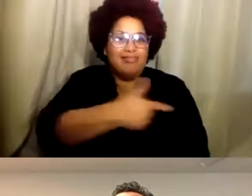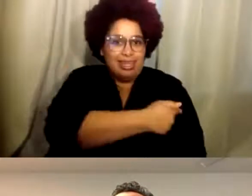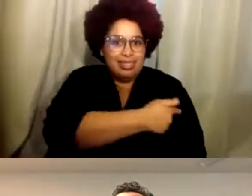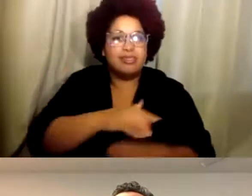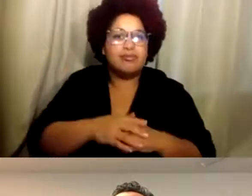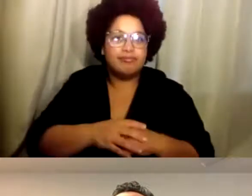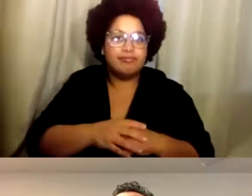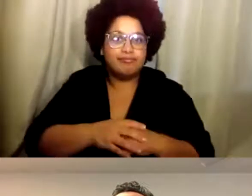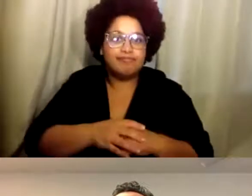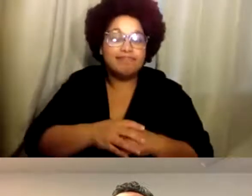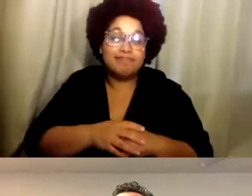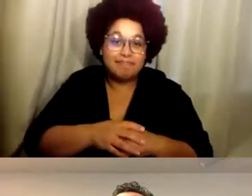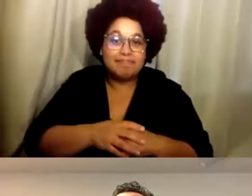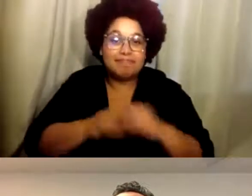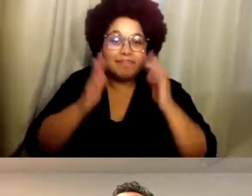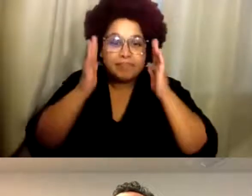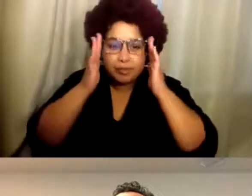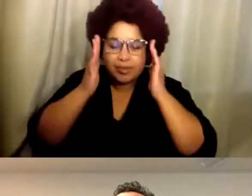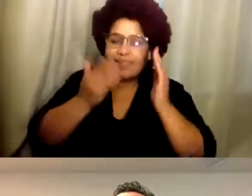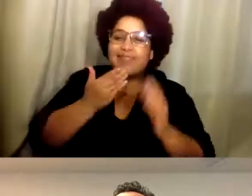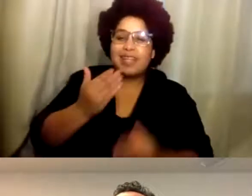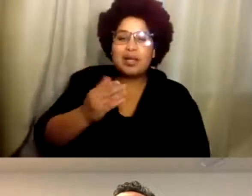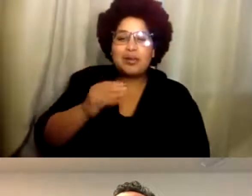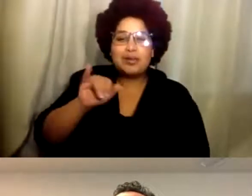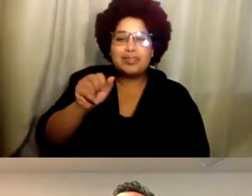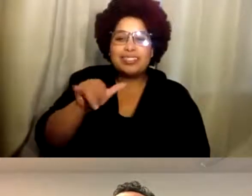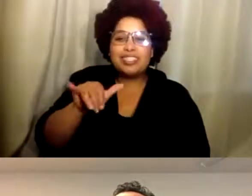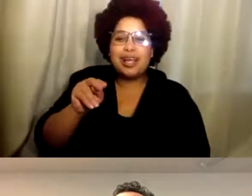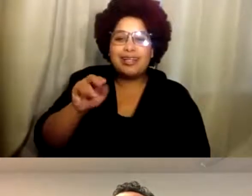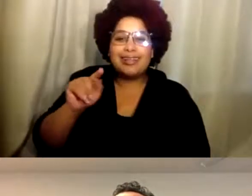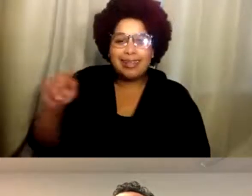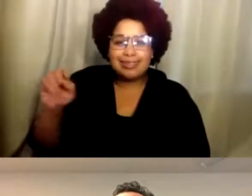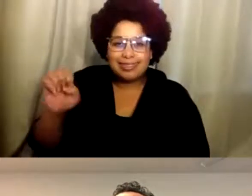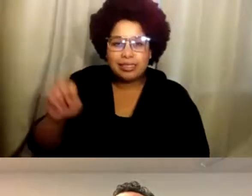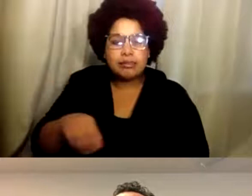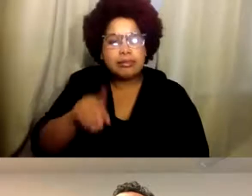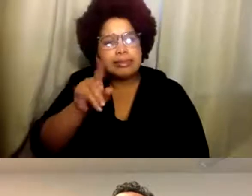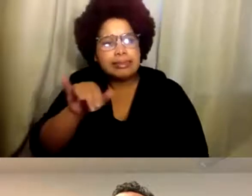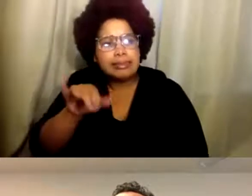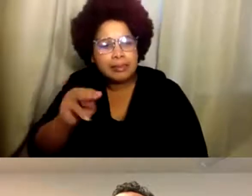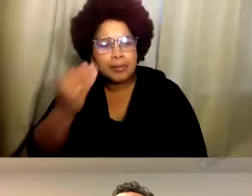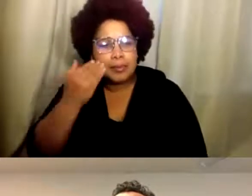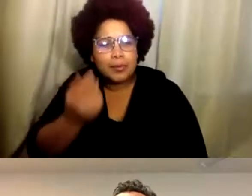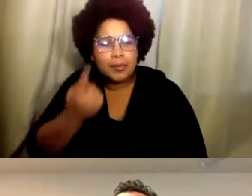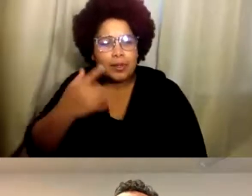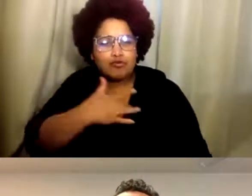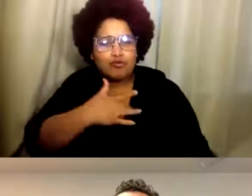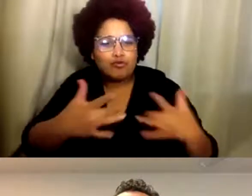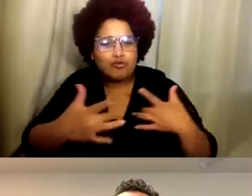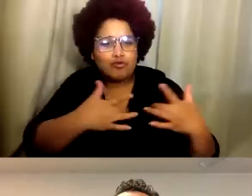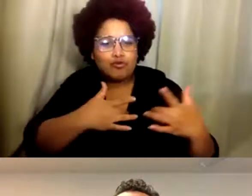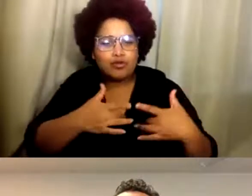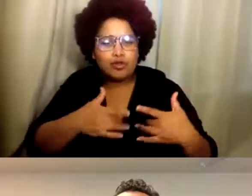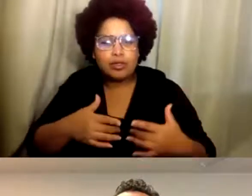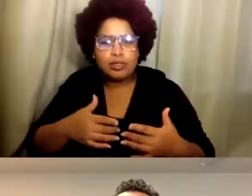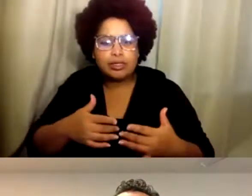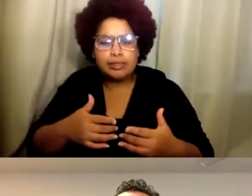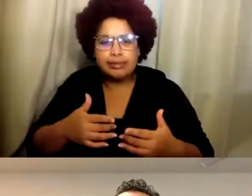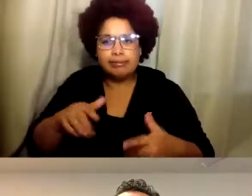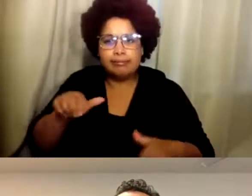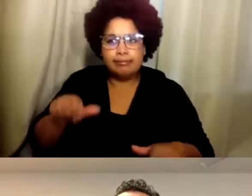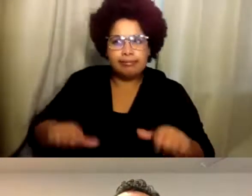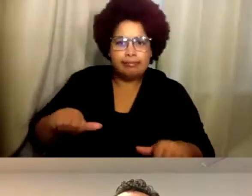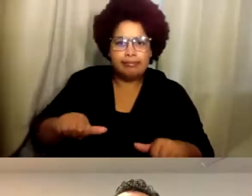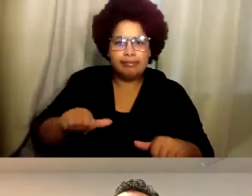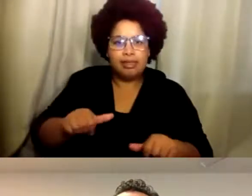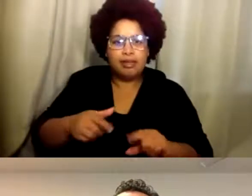what I would share. Thank you, Jeanette. And so, Kim, I know one of the things that has been a concern in the community hesitancy side has really